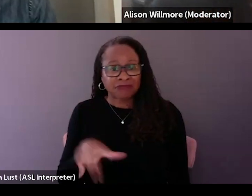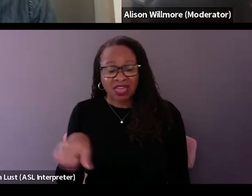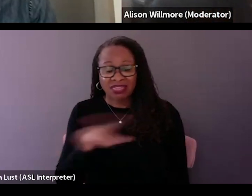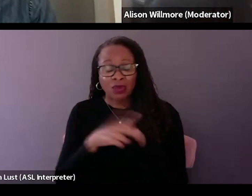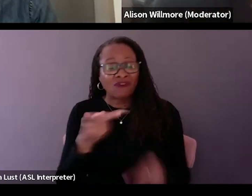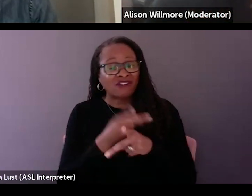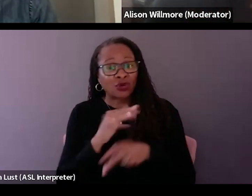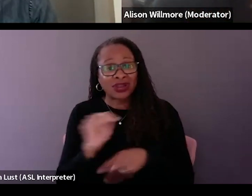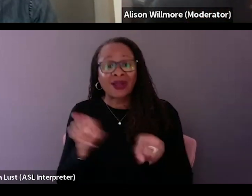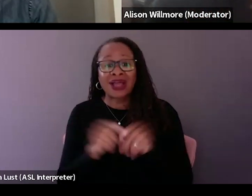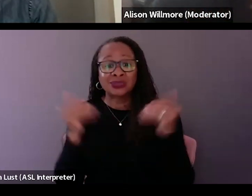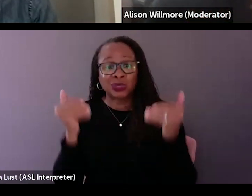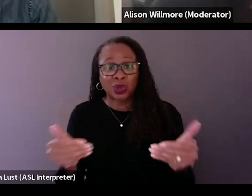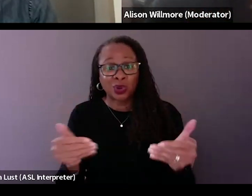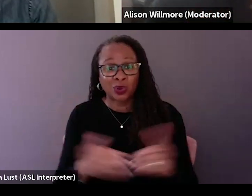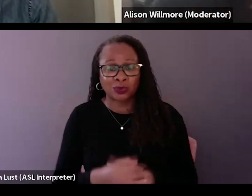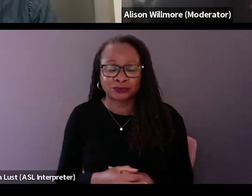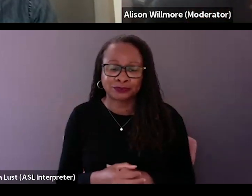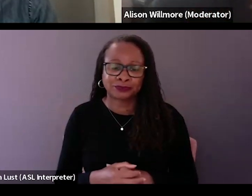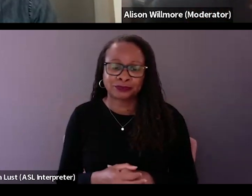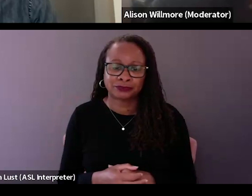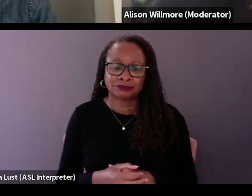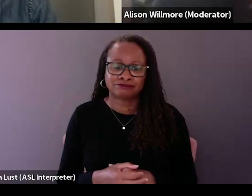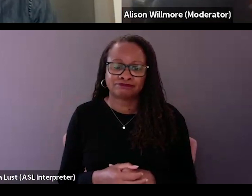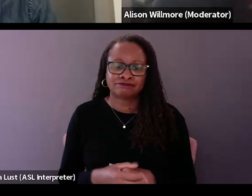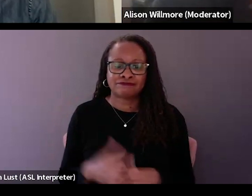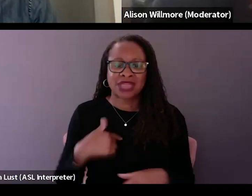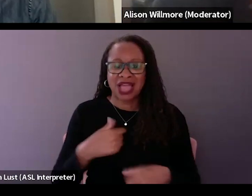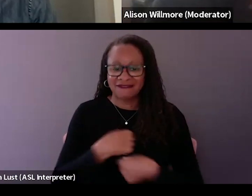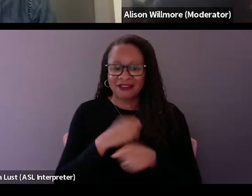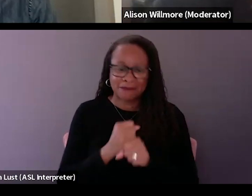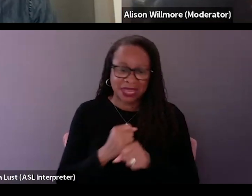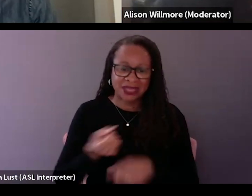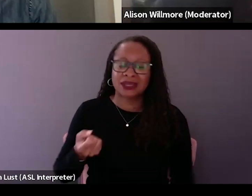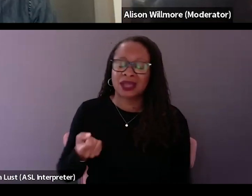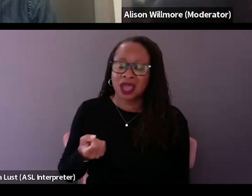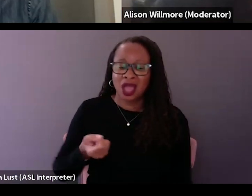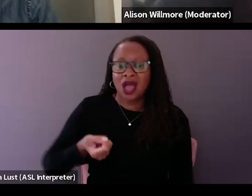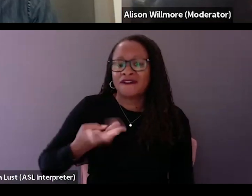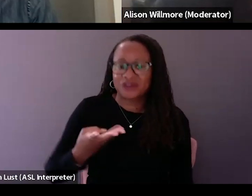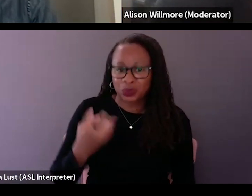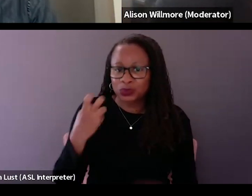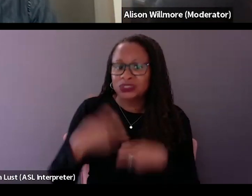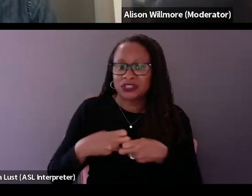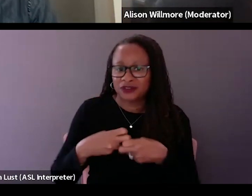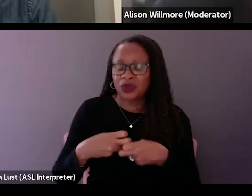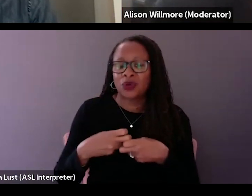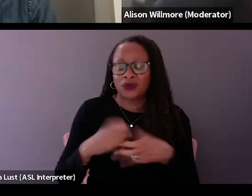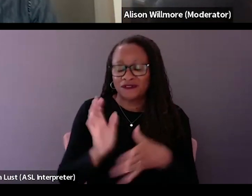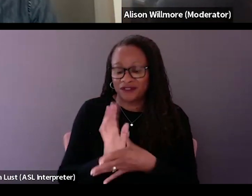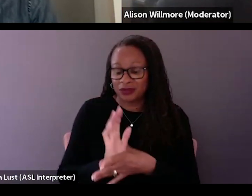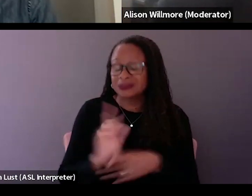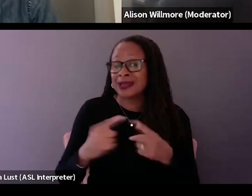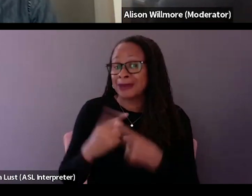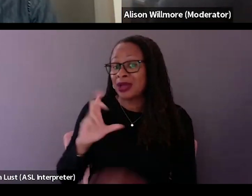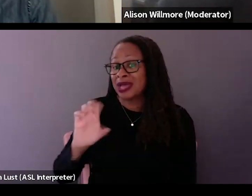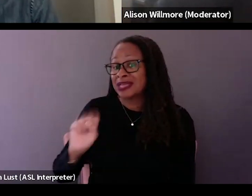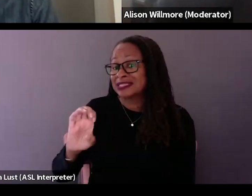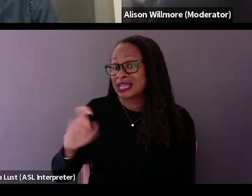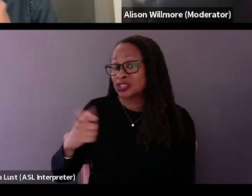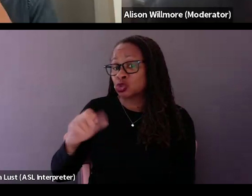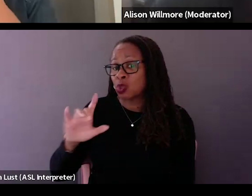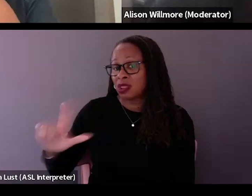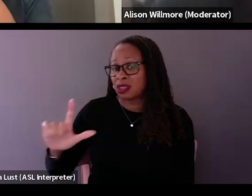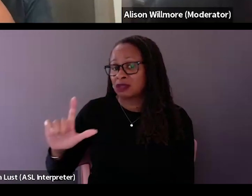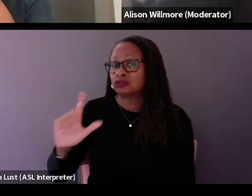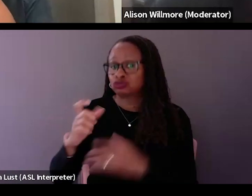I've made quite a few difficult films about sexual trauma. And Pamela had watched those before. Like, she had watched The Keepers